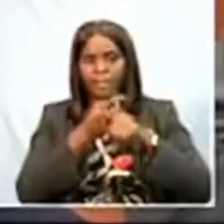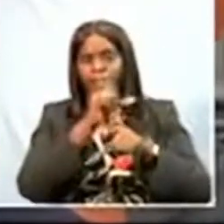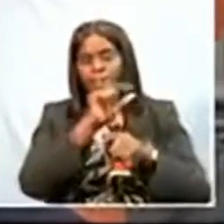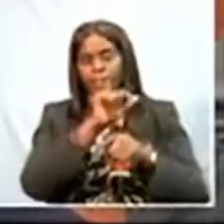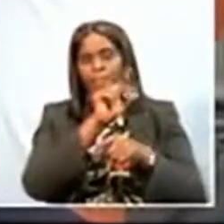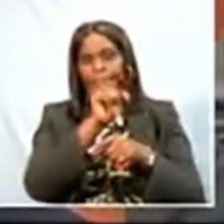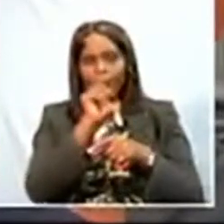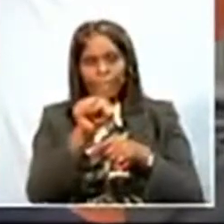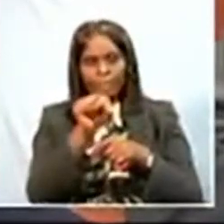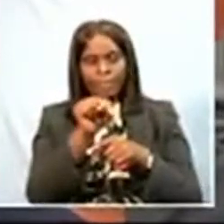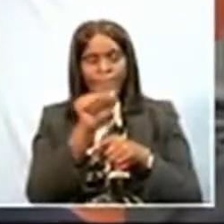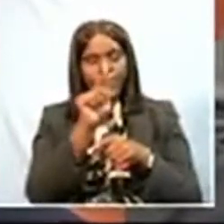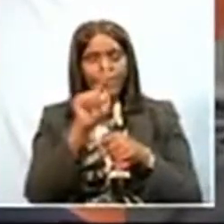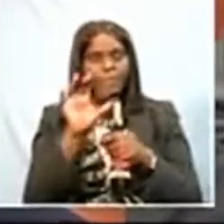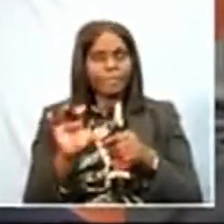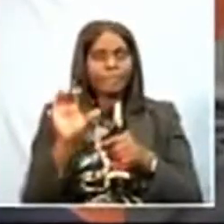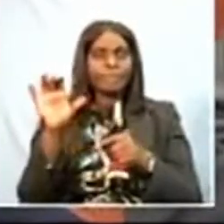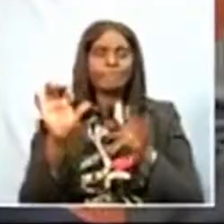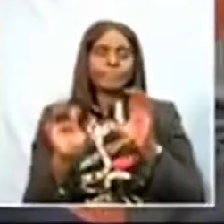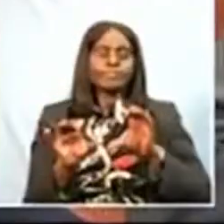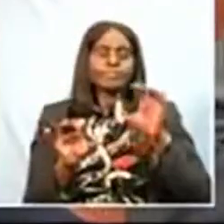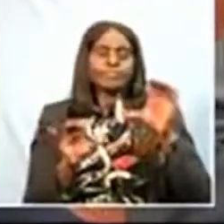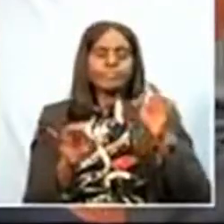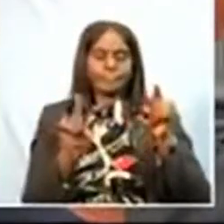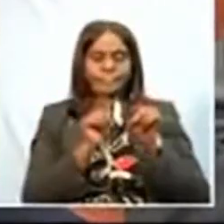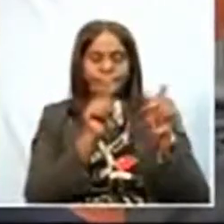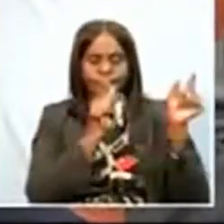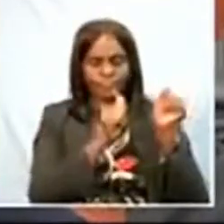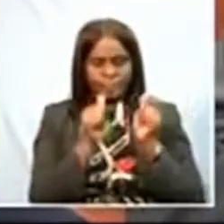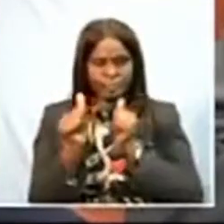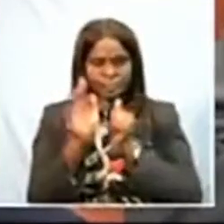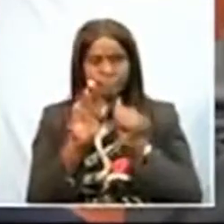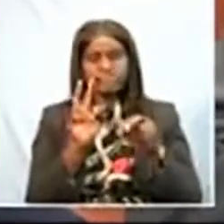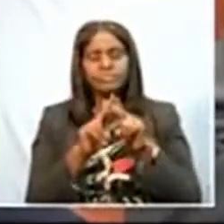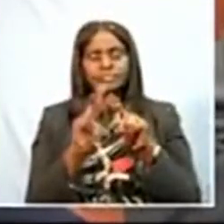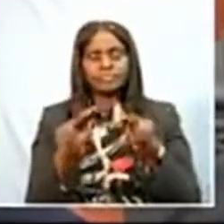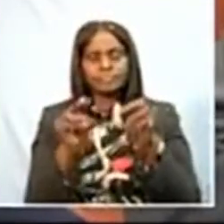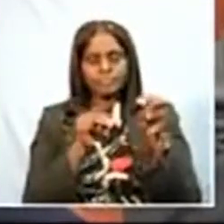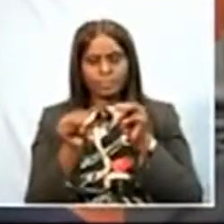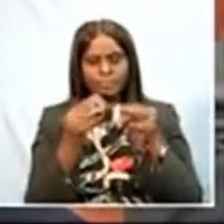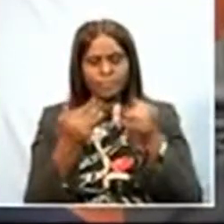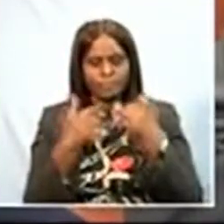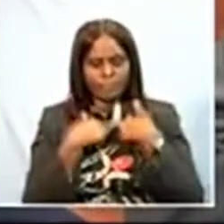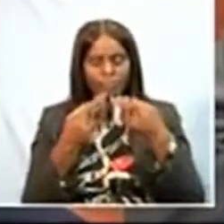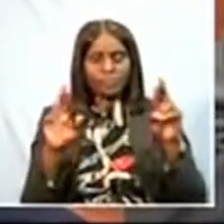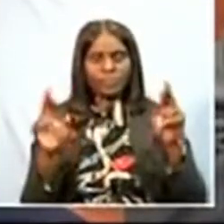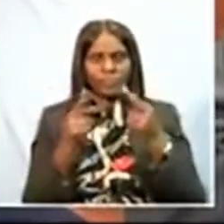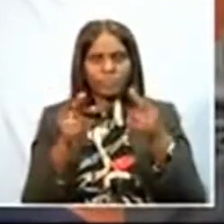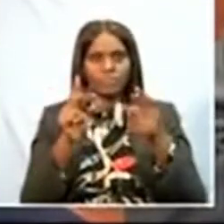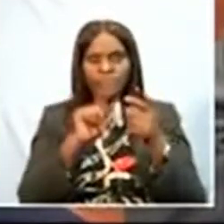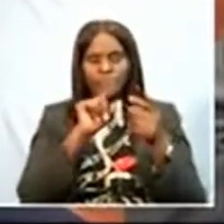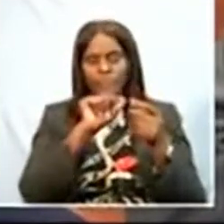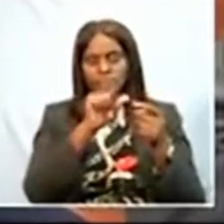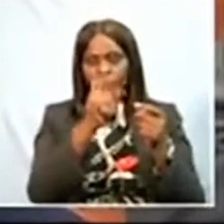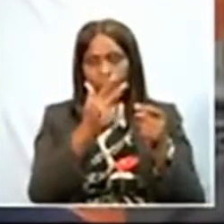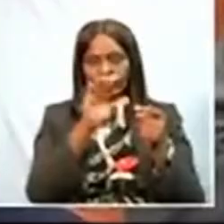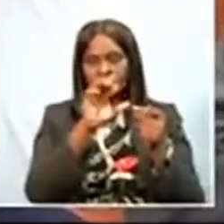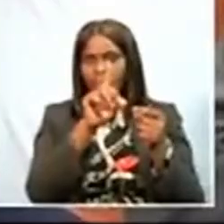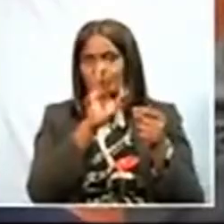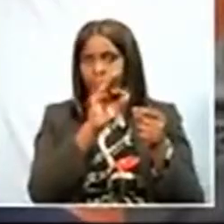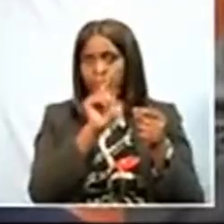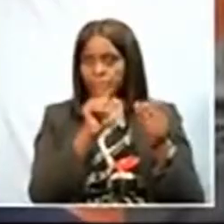2022 allocation. Action taken, Chair. Management has reconciled the 2023 CDF